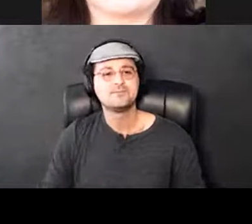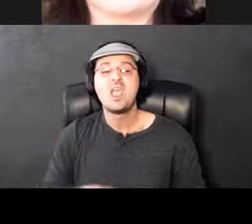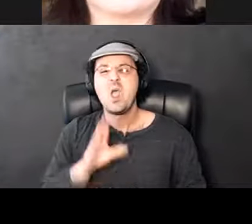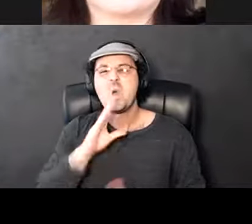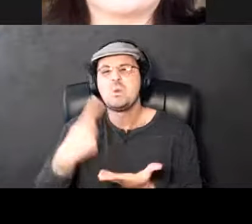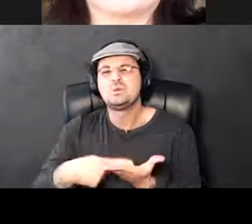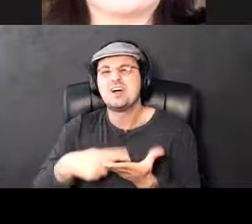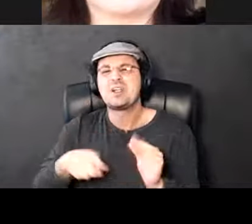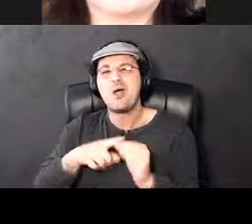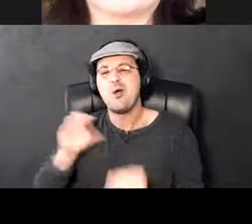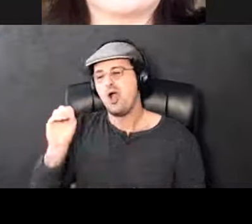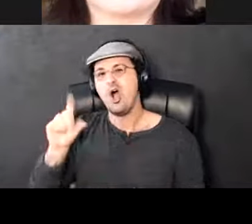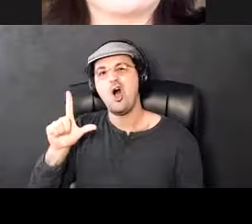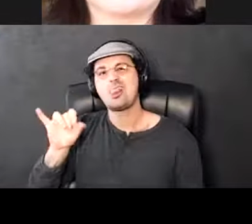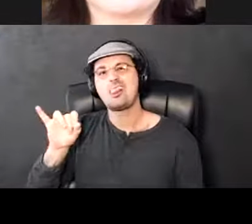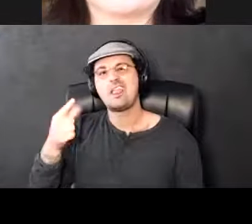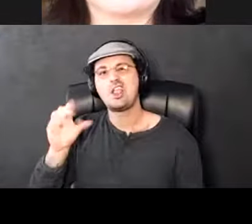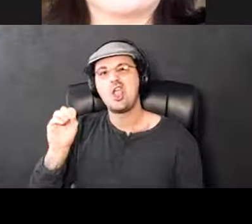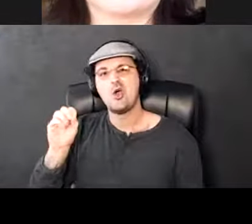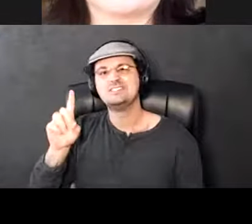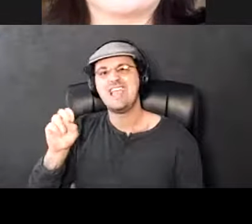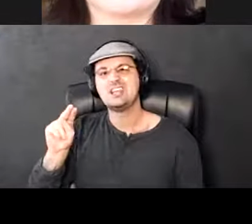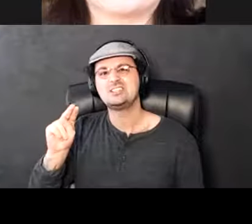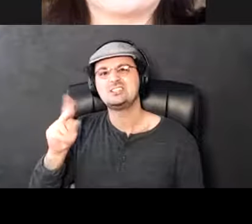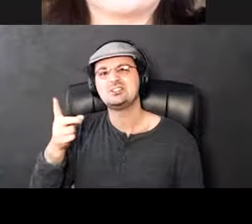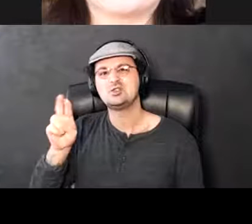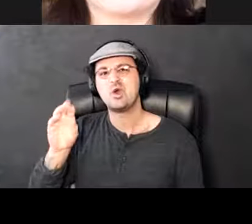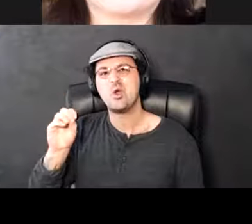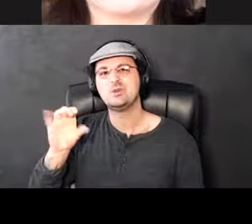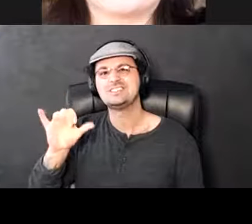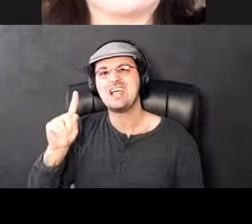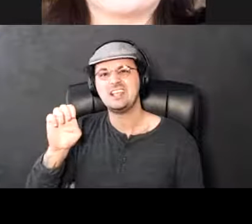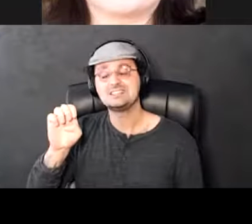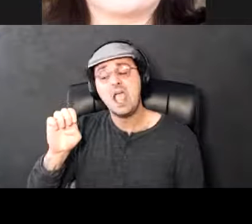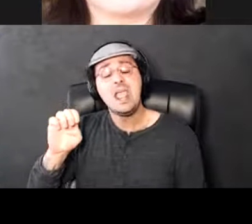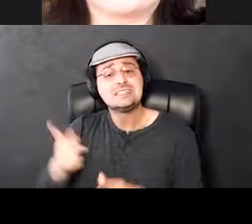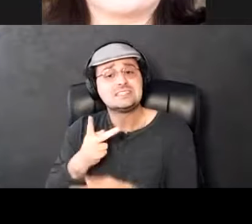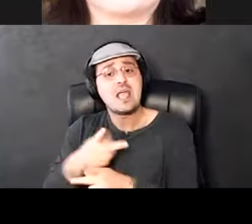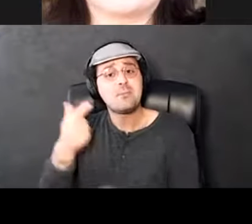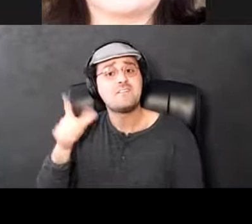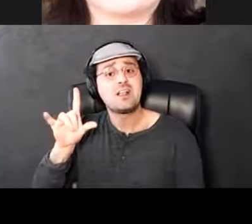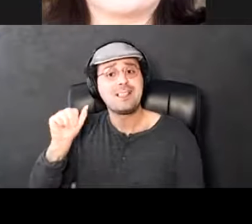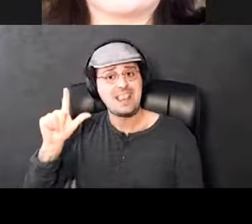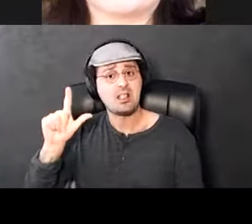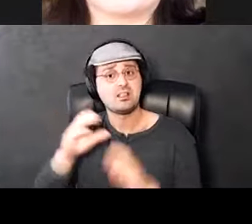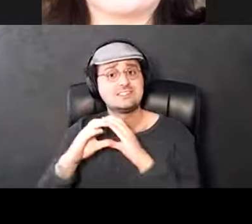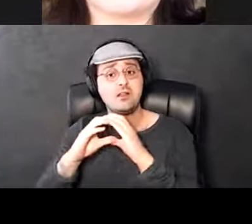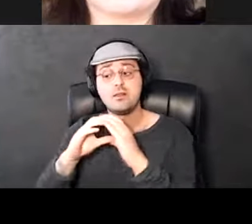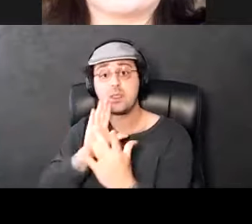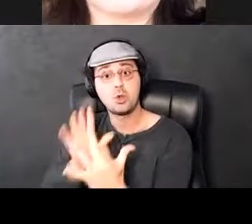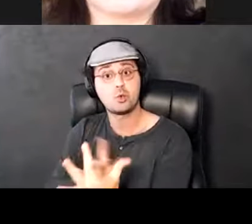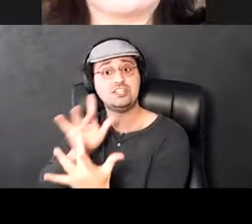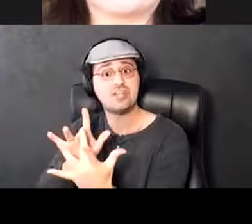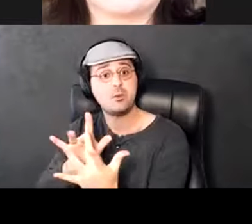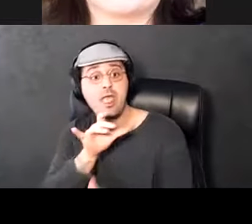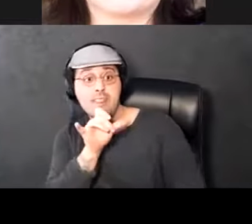oligodendrocytes. So many of you probably have heard of oligodendrocytes. They're a glial cell type they reach out. So here's the cell body here.